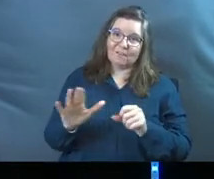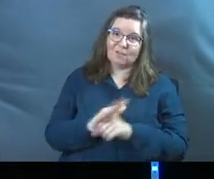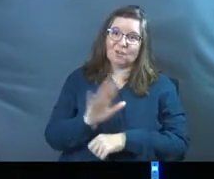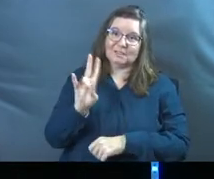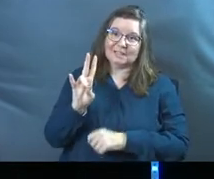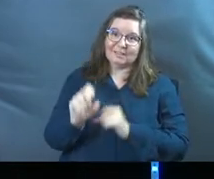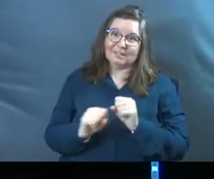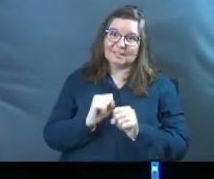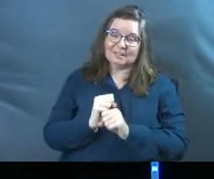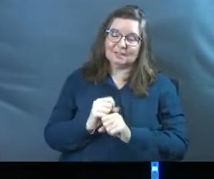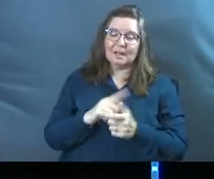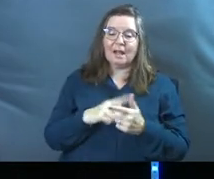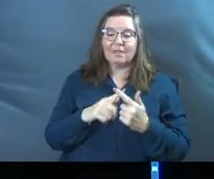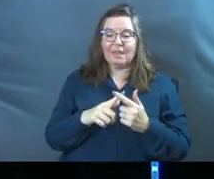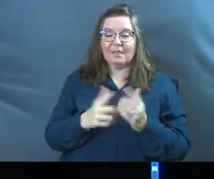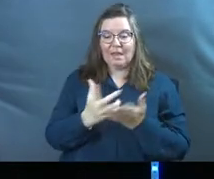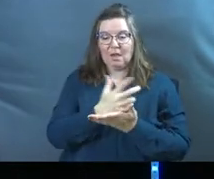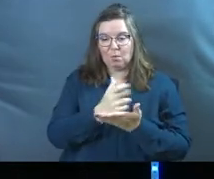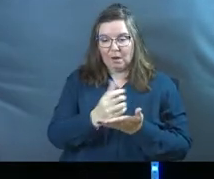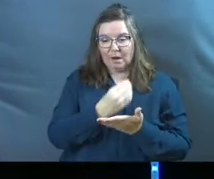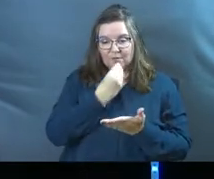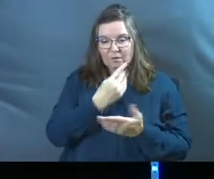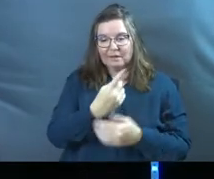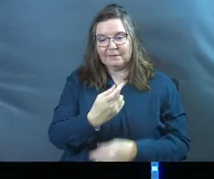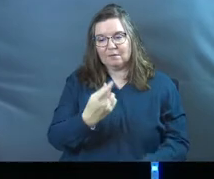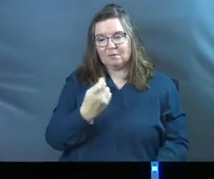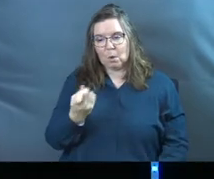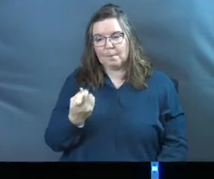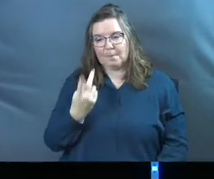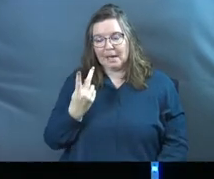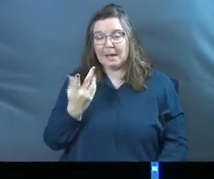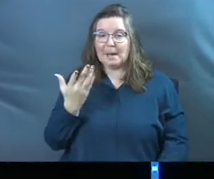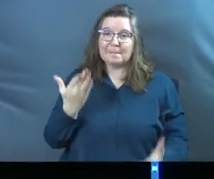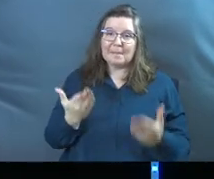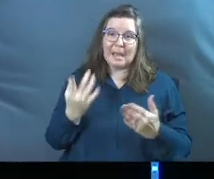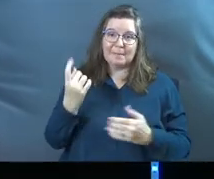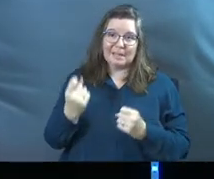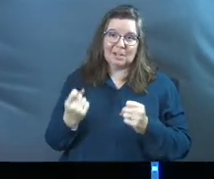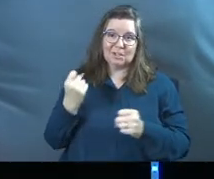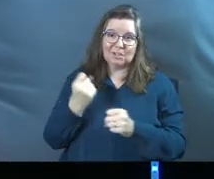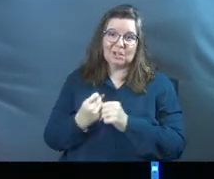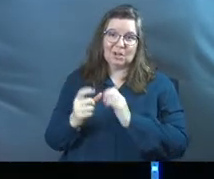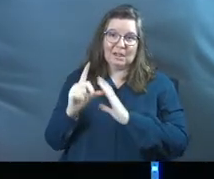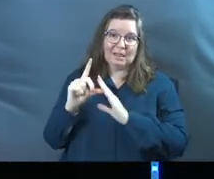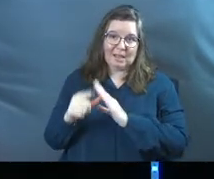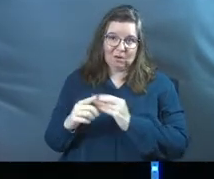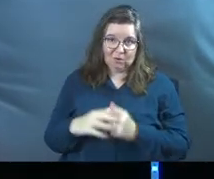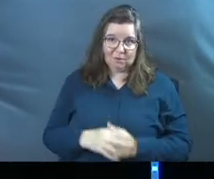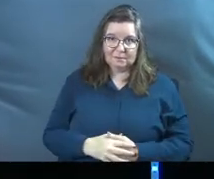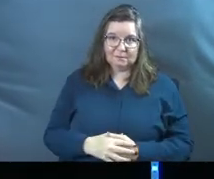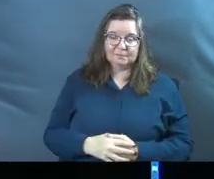full 7 years. Eventually, they do run out of food and they have to go back maybe a year later.